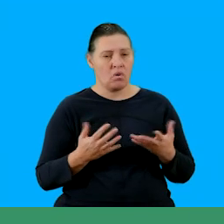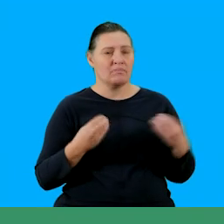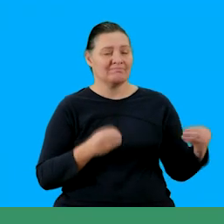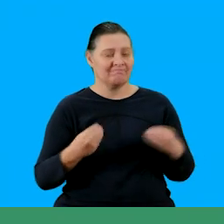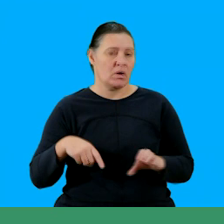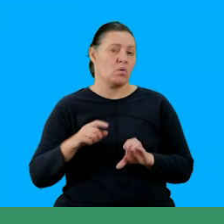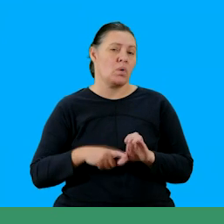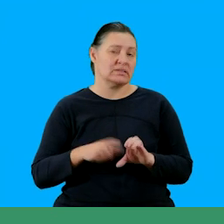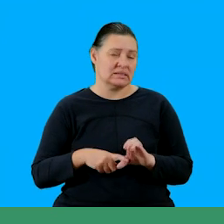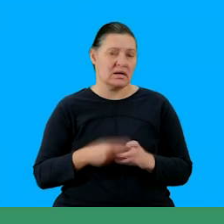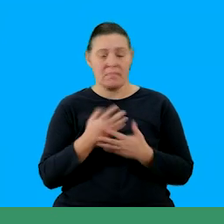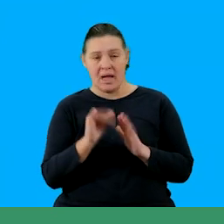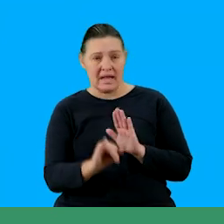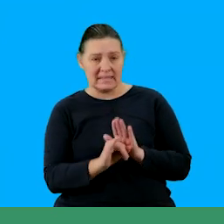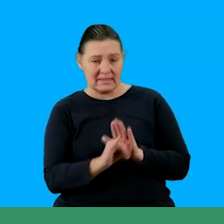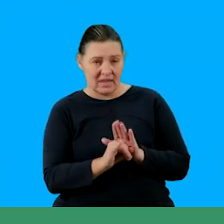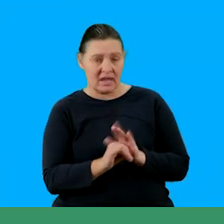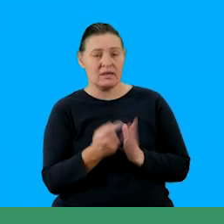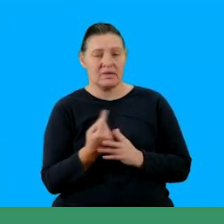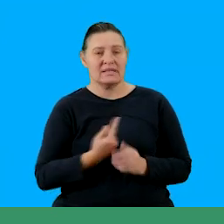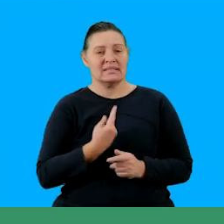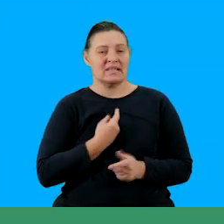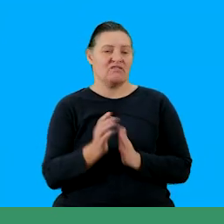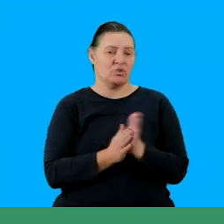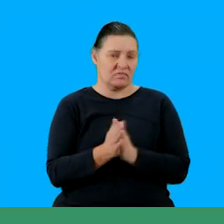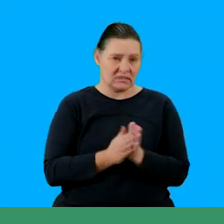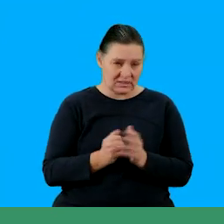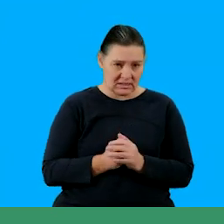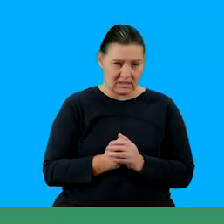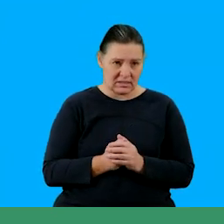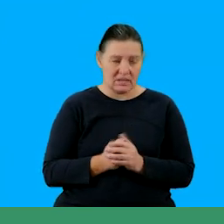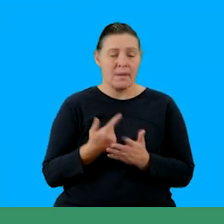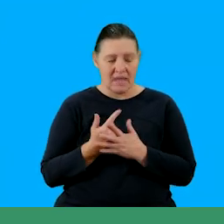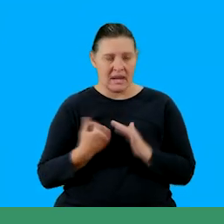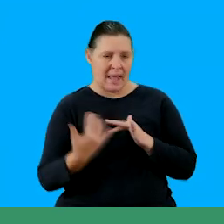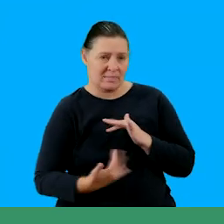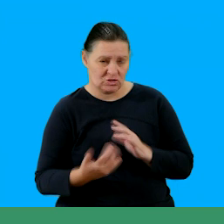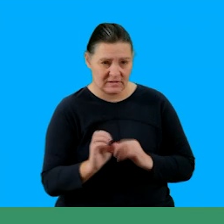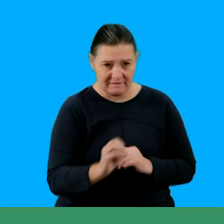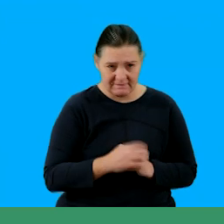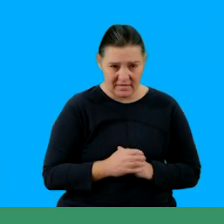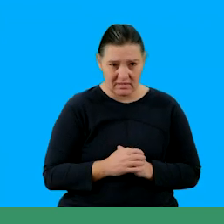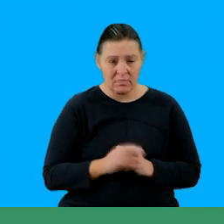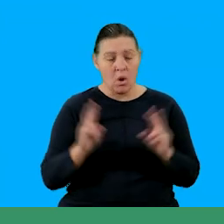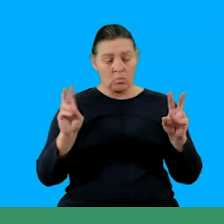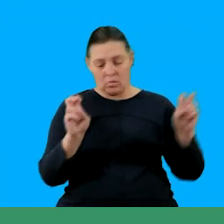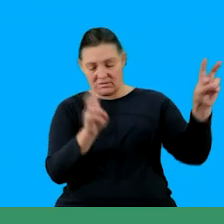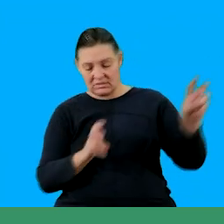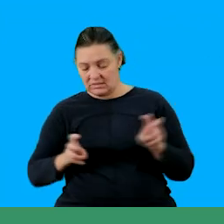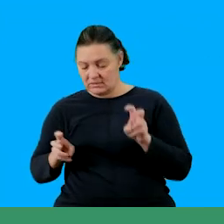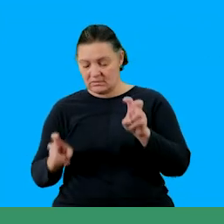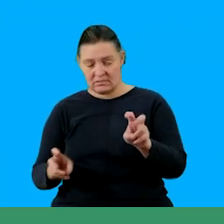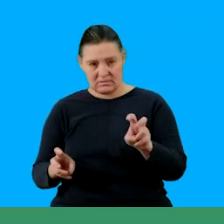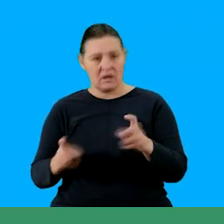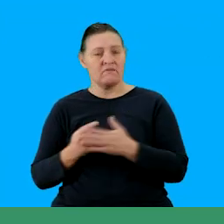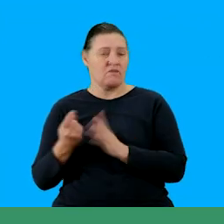our entrepreneurial quality that we identified there is self-motivated, passionate, and ambitious. So you would quote the sentence